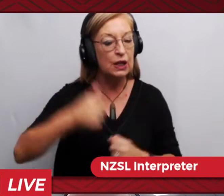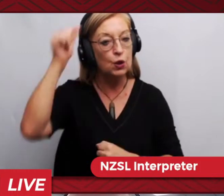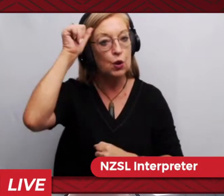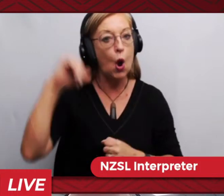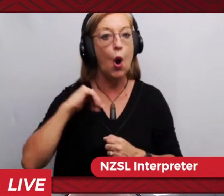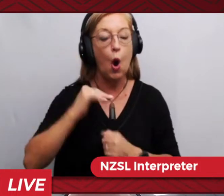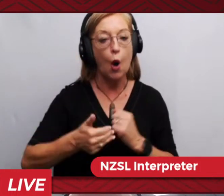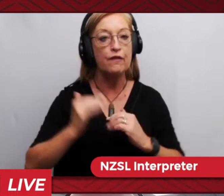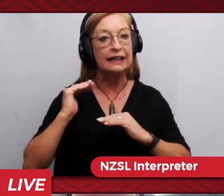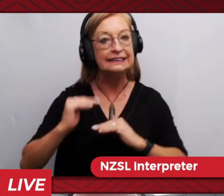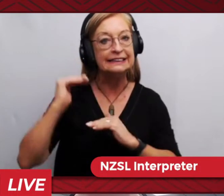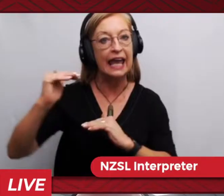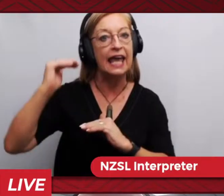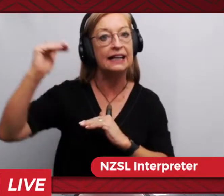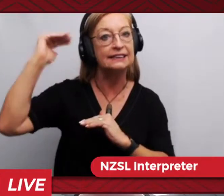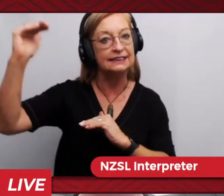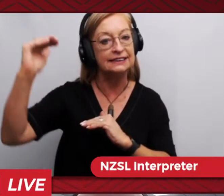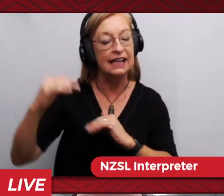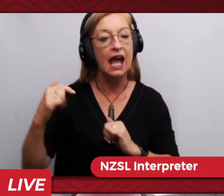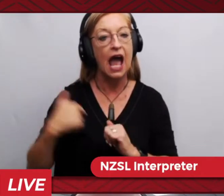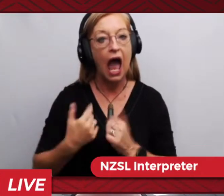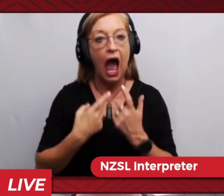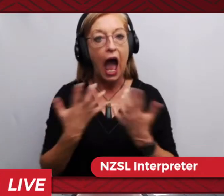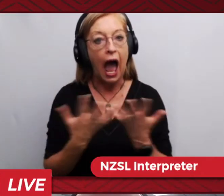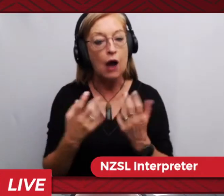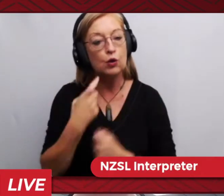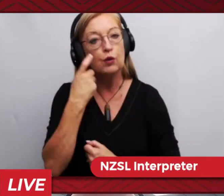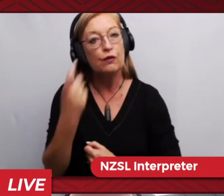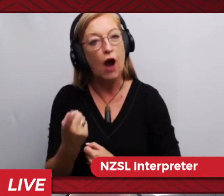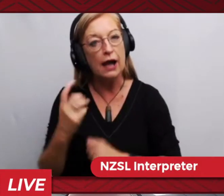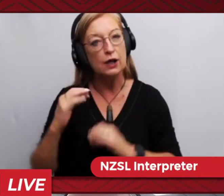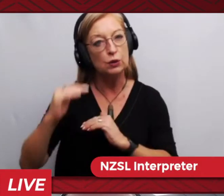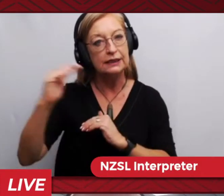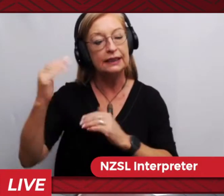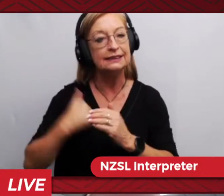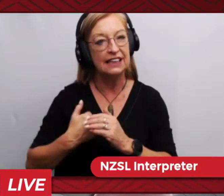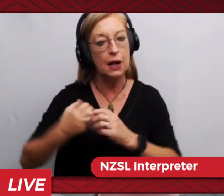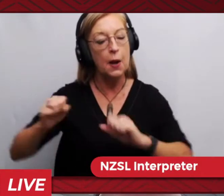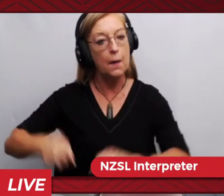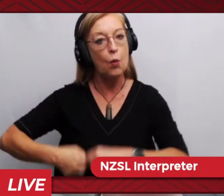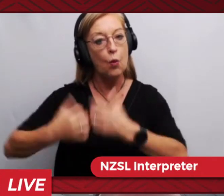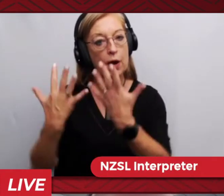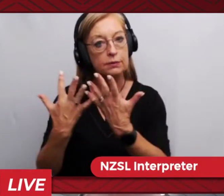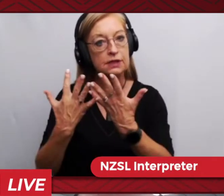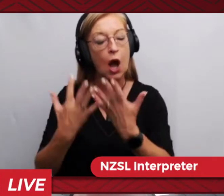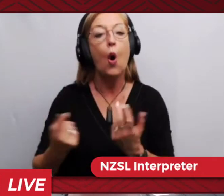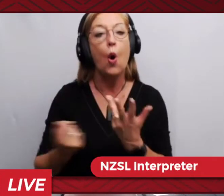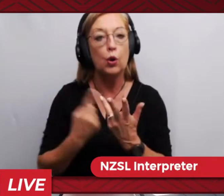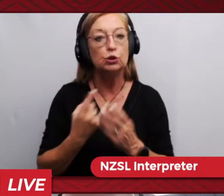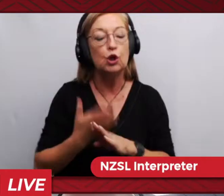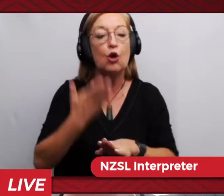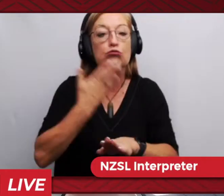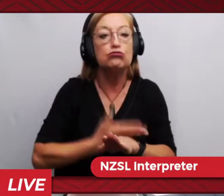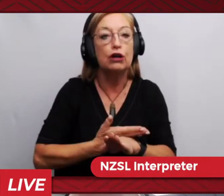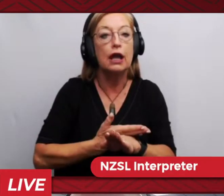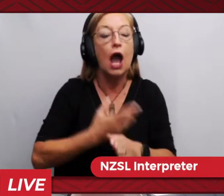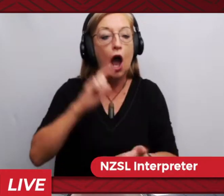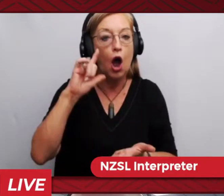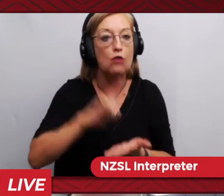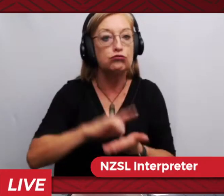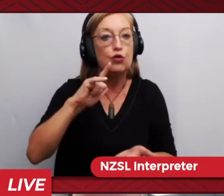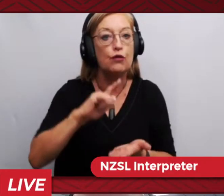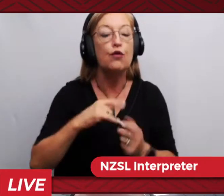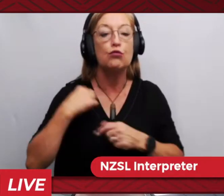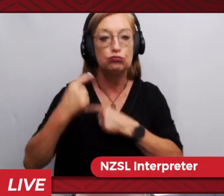the portal, what that means for your relationship with Manawanui, as well as the pre-approval process.